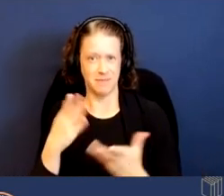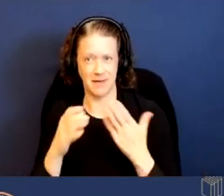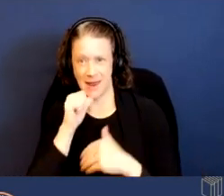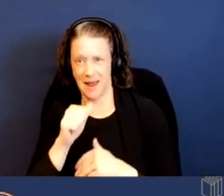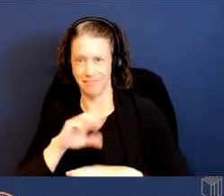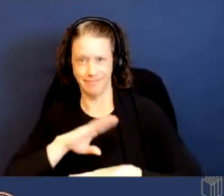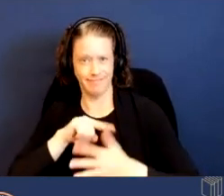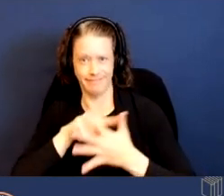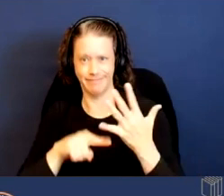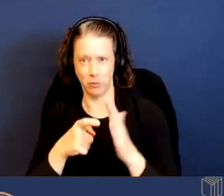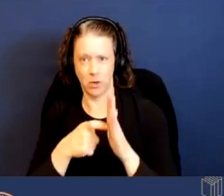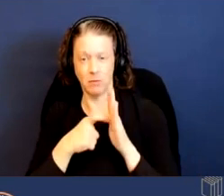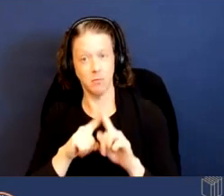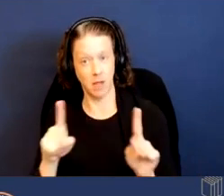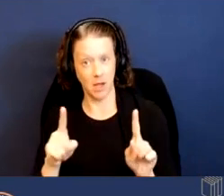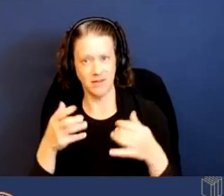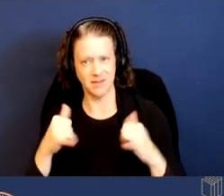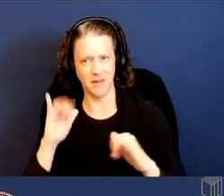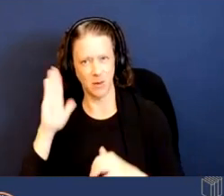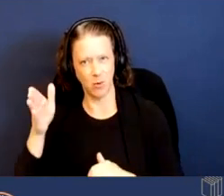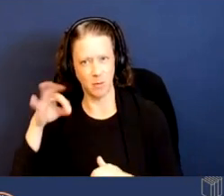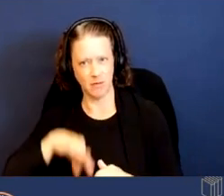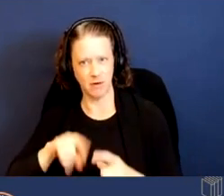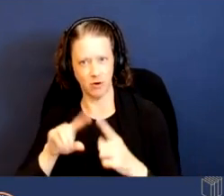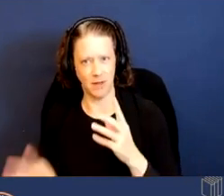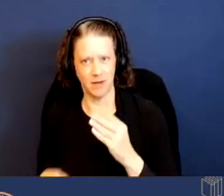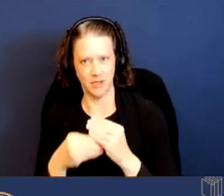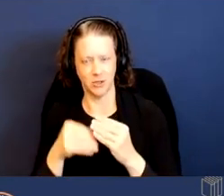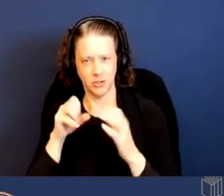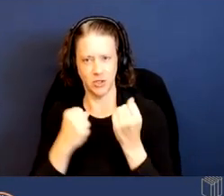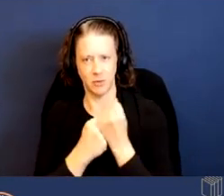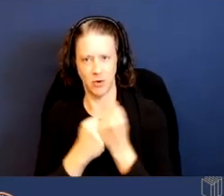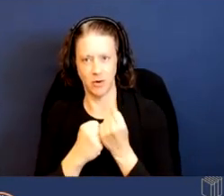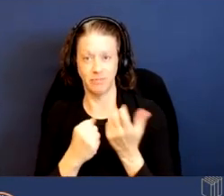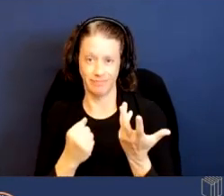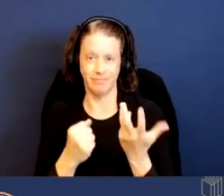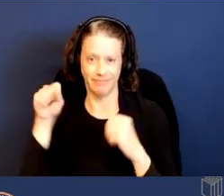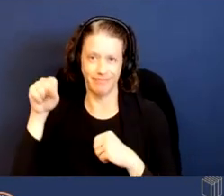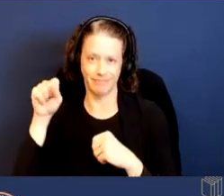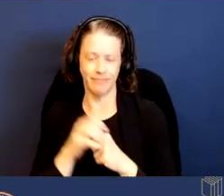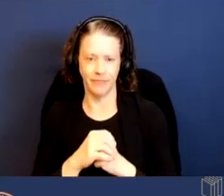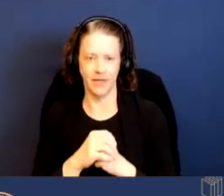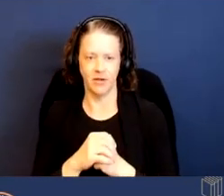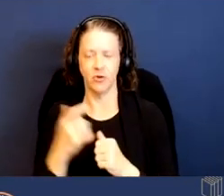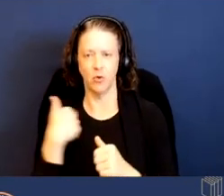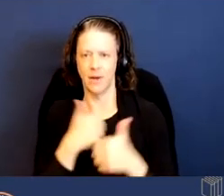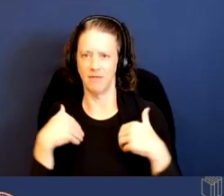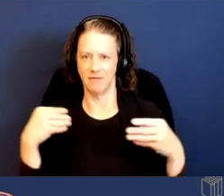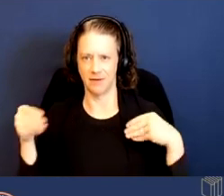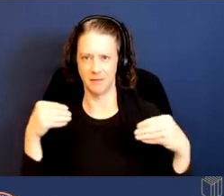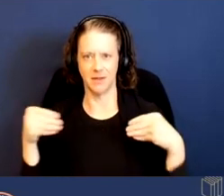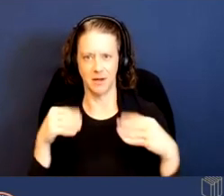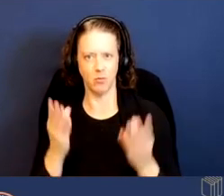nonetheless, would they benefit from some additional support? I think oftentimes the answer is yes. And so there is that flexibility provided with